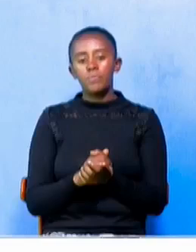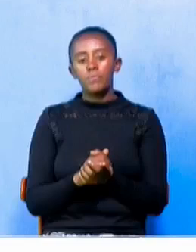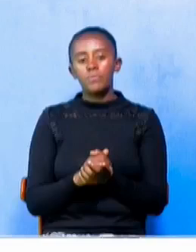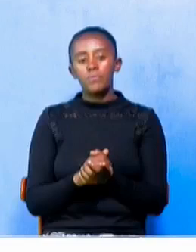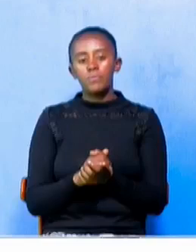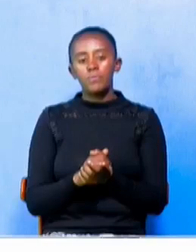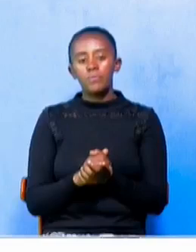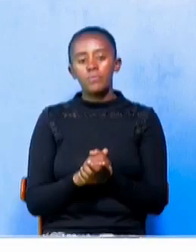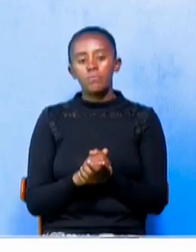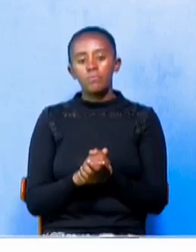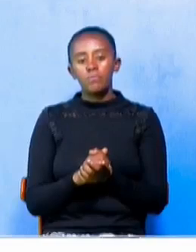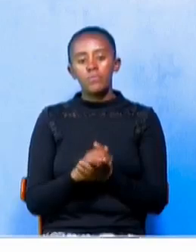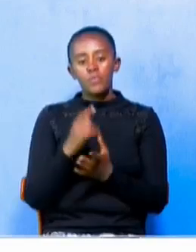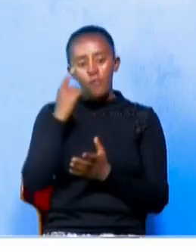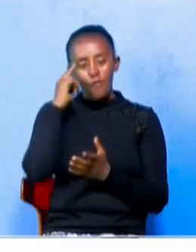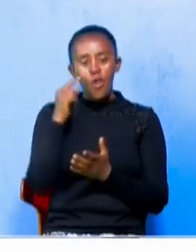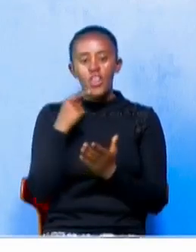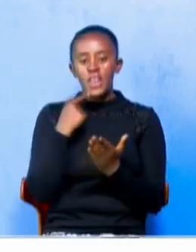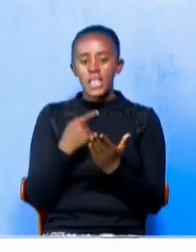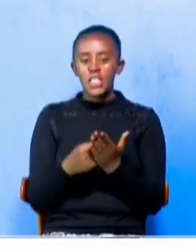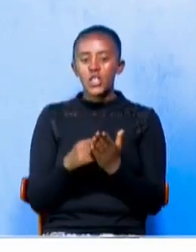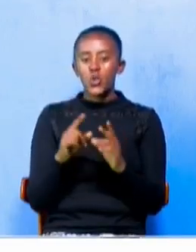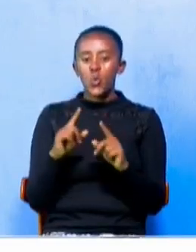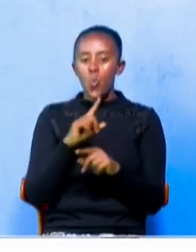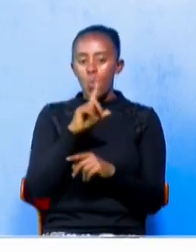for this question.